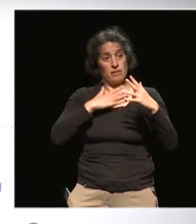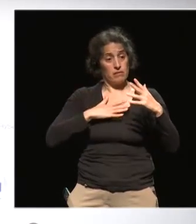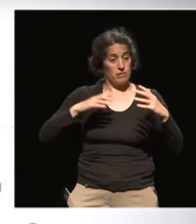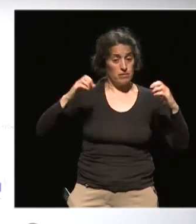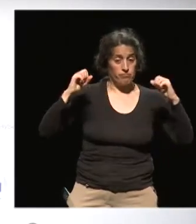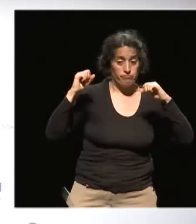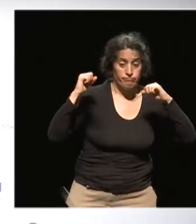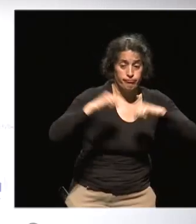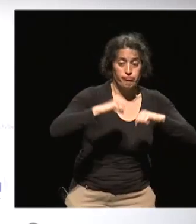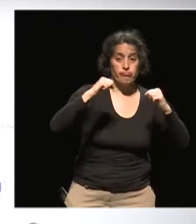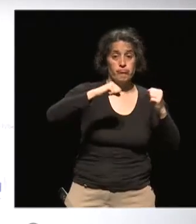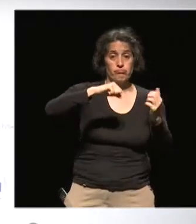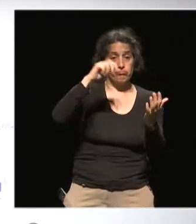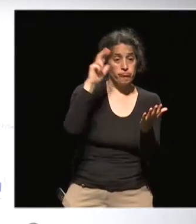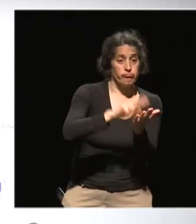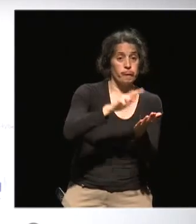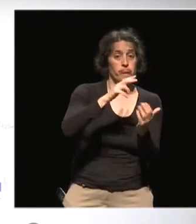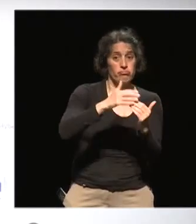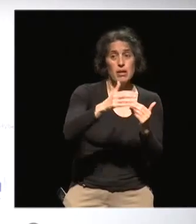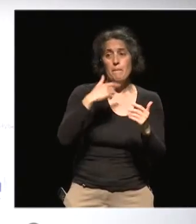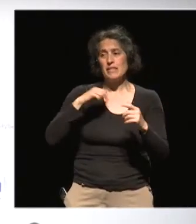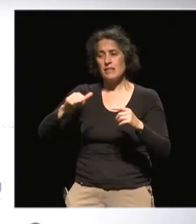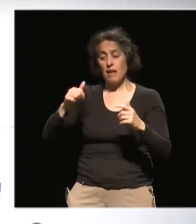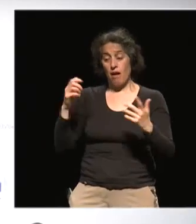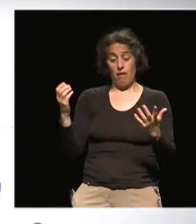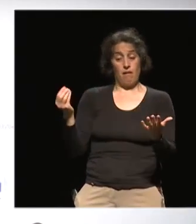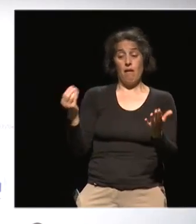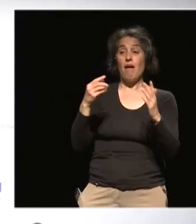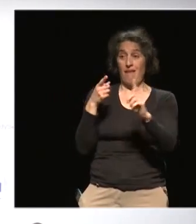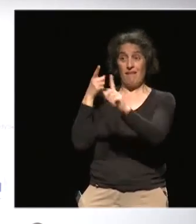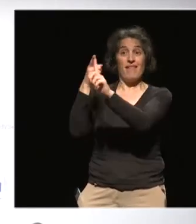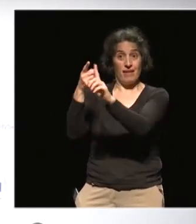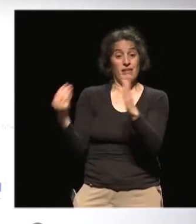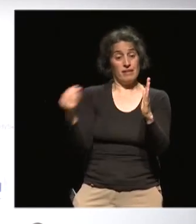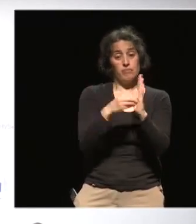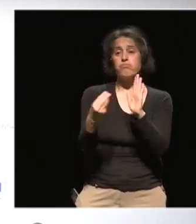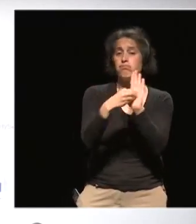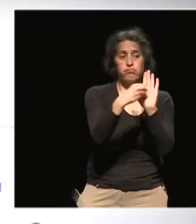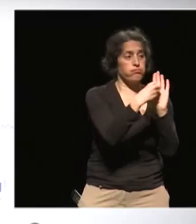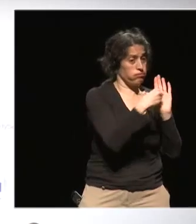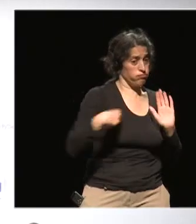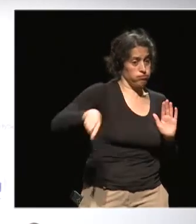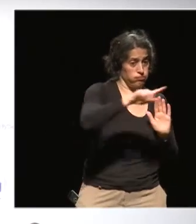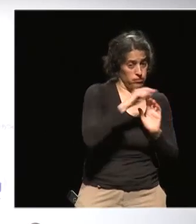and transparent, then we also need to look at evaluation mechanisms and assessment mechanisms. So this is very much a